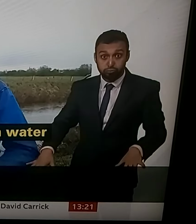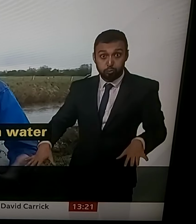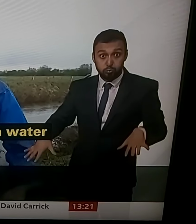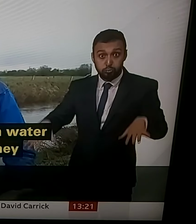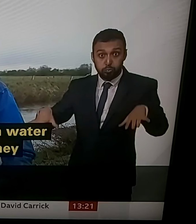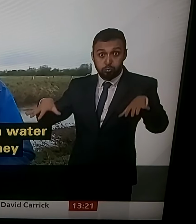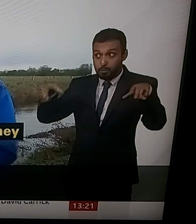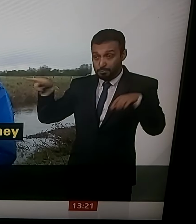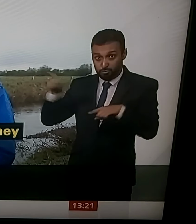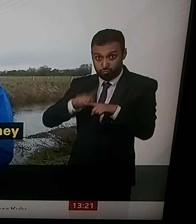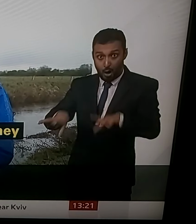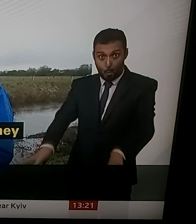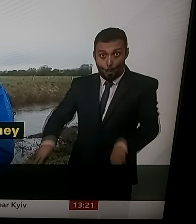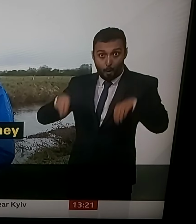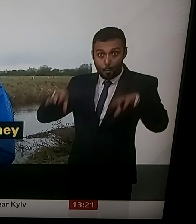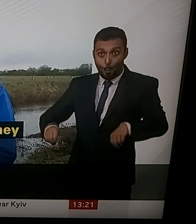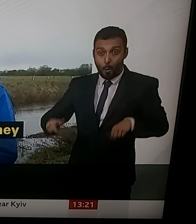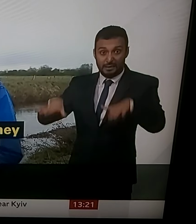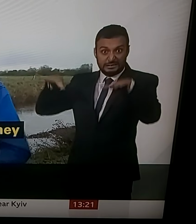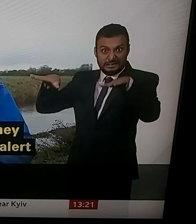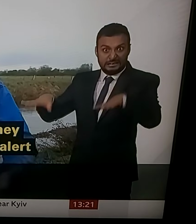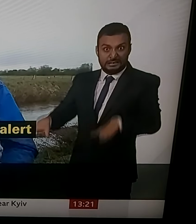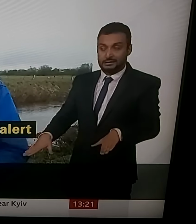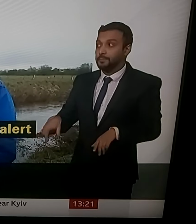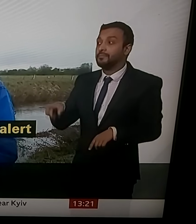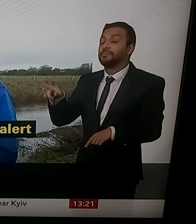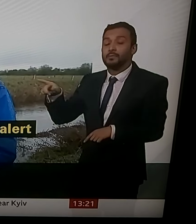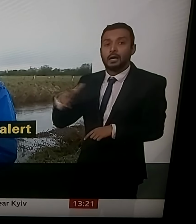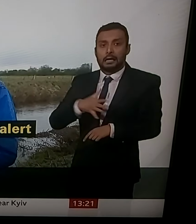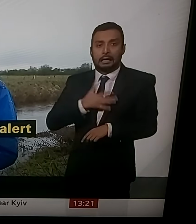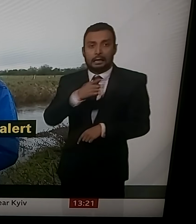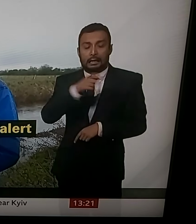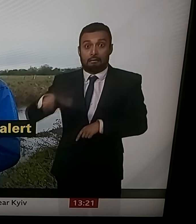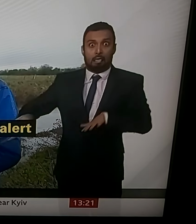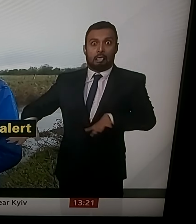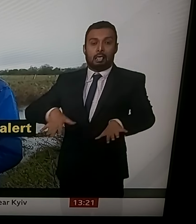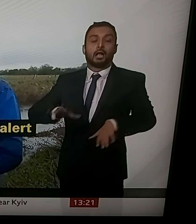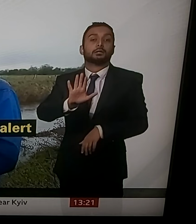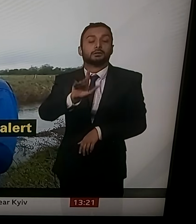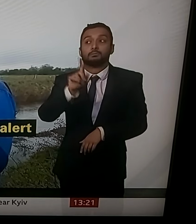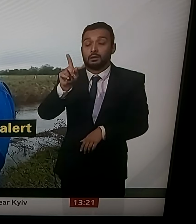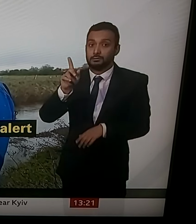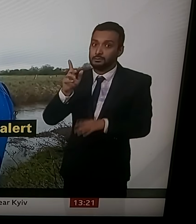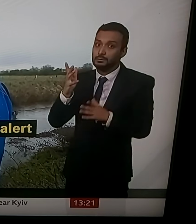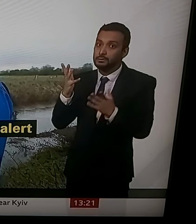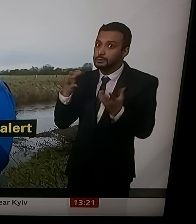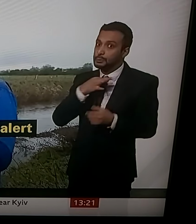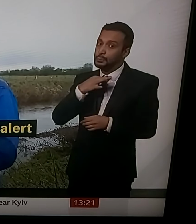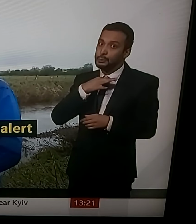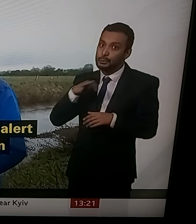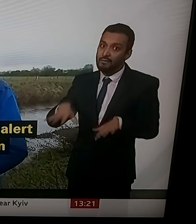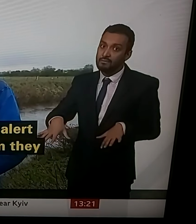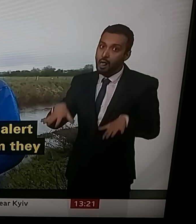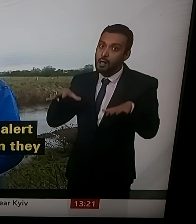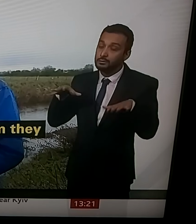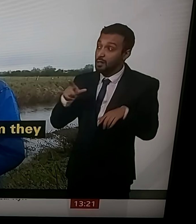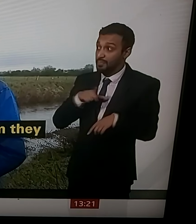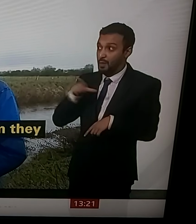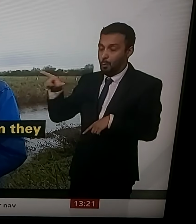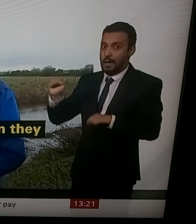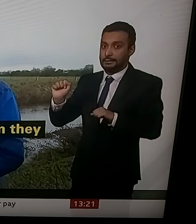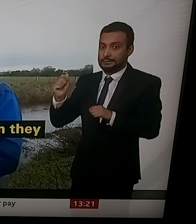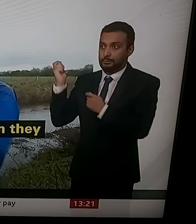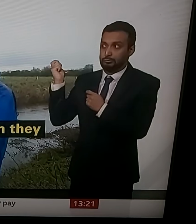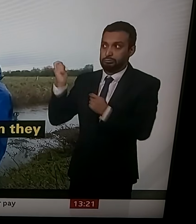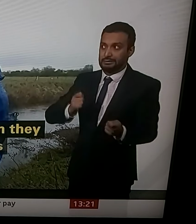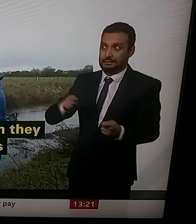say, to alert people but not to alarm them. But the risk of flooding is serious, and that's why more of these pumps are being brought in